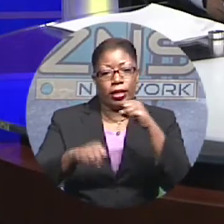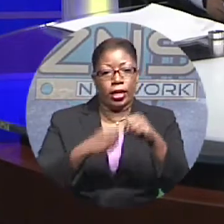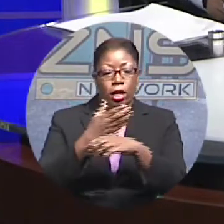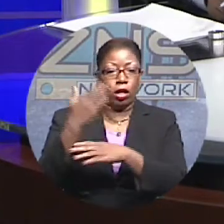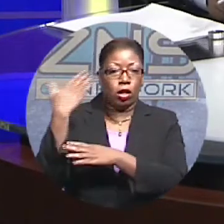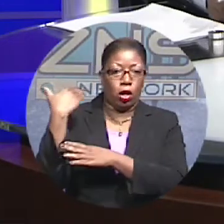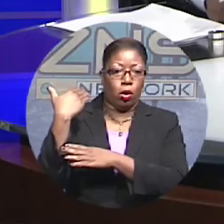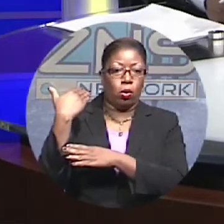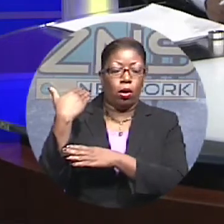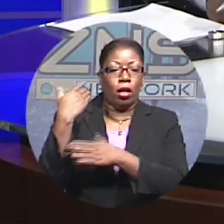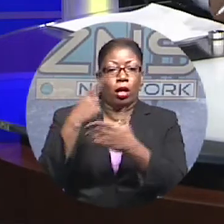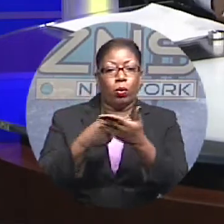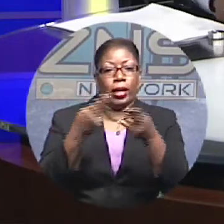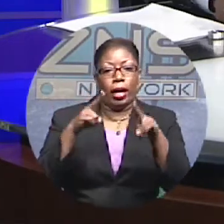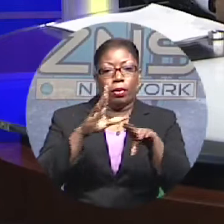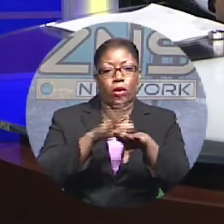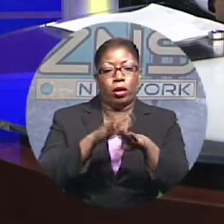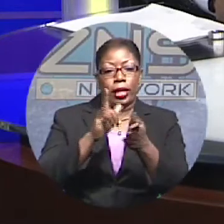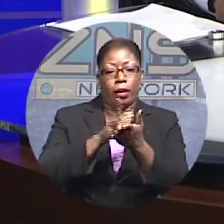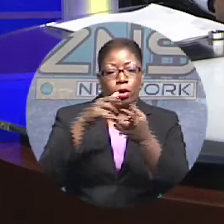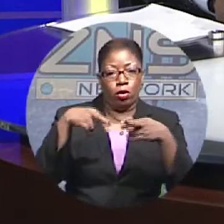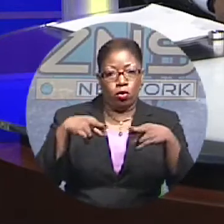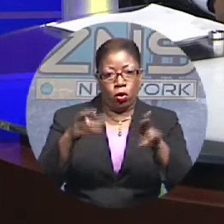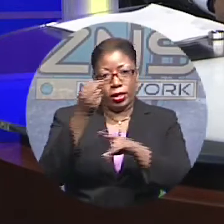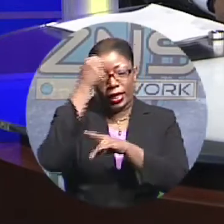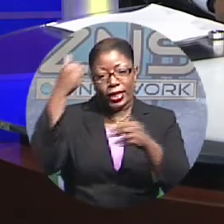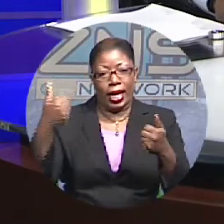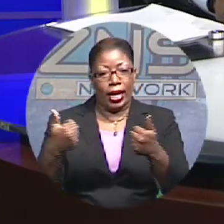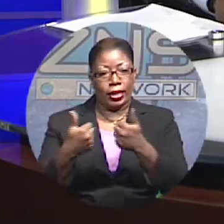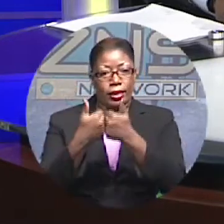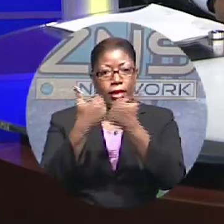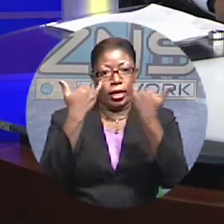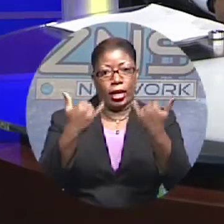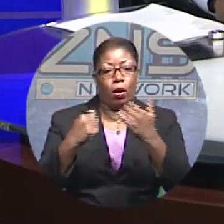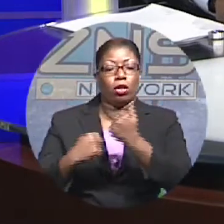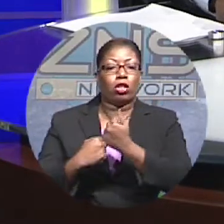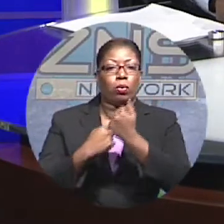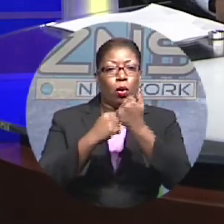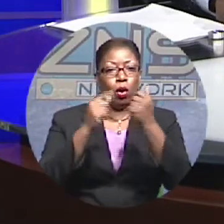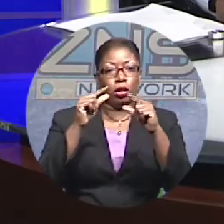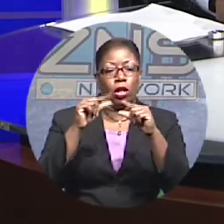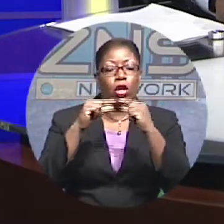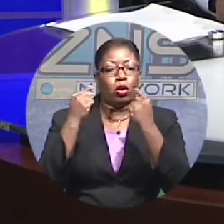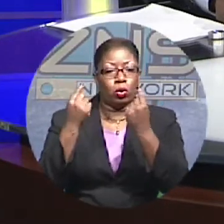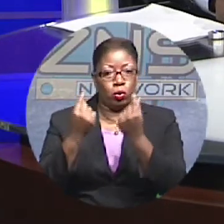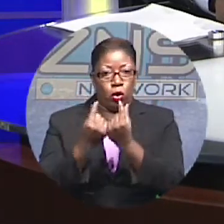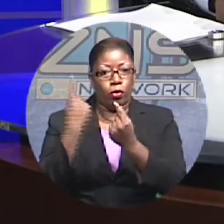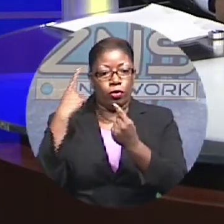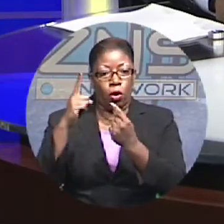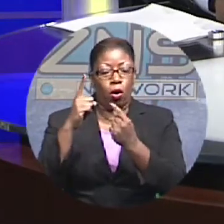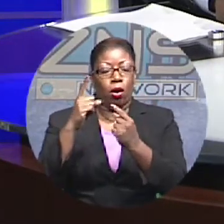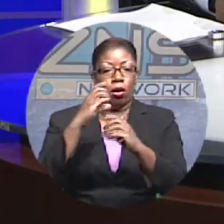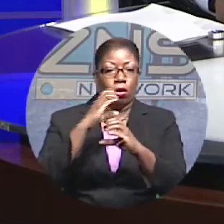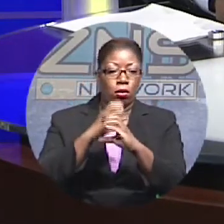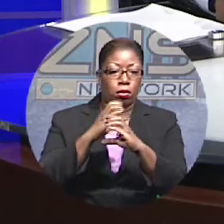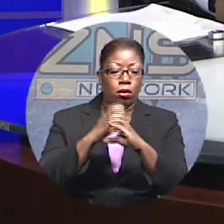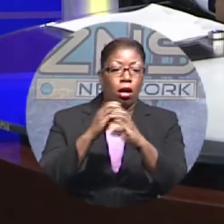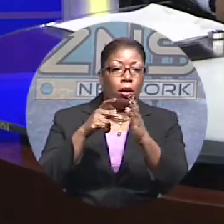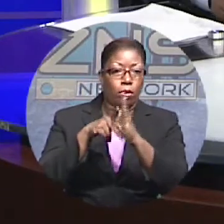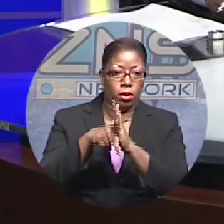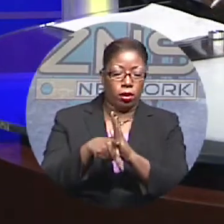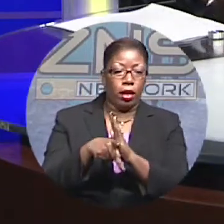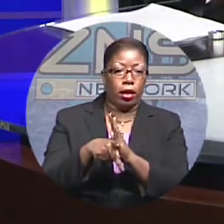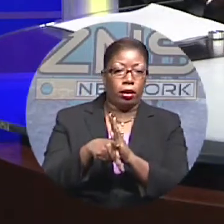a senseless accident on the airport road. Well, now as the leader of a support group for victims of vehicular homicide, she's seeking public support to petition the